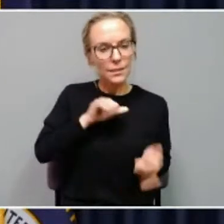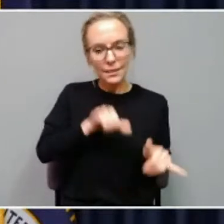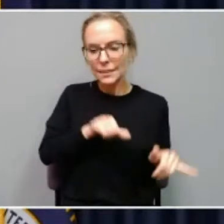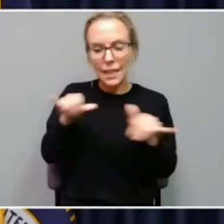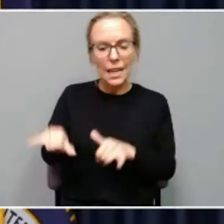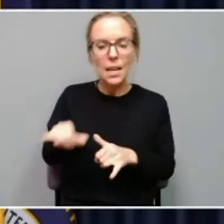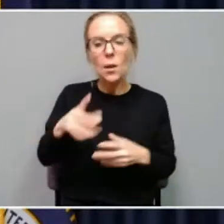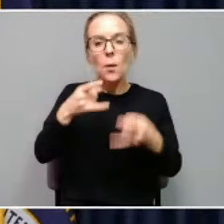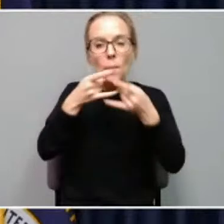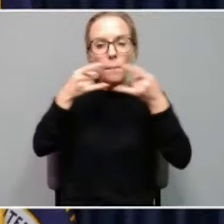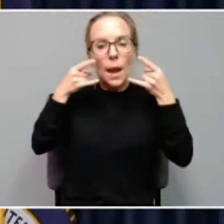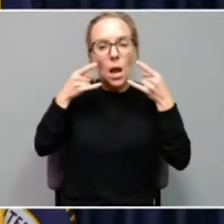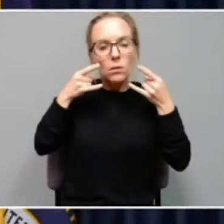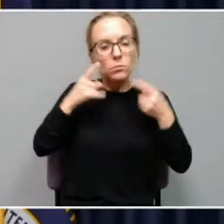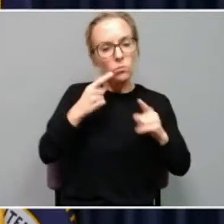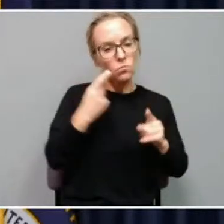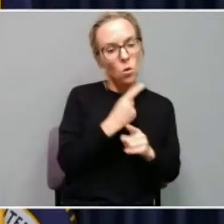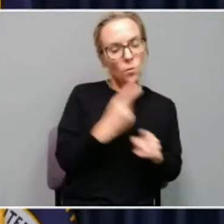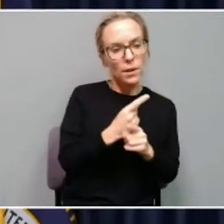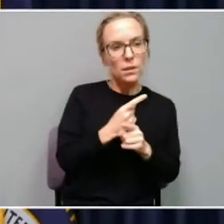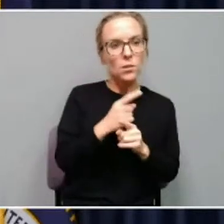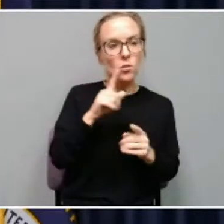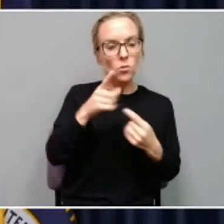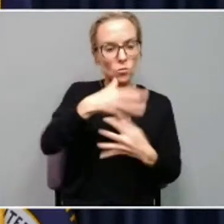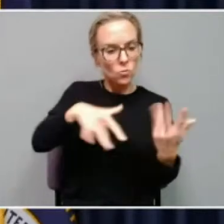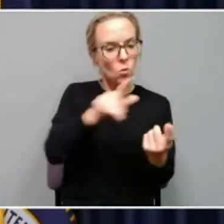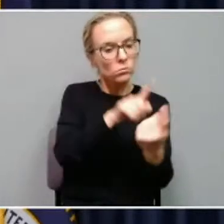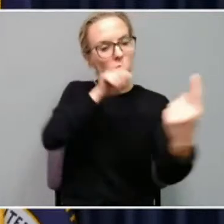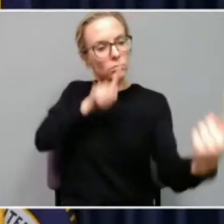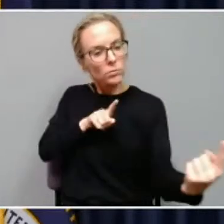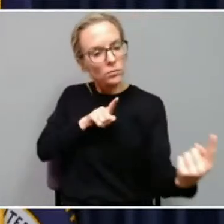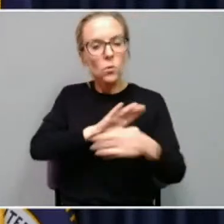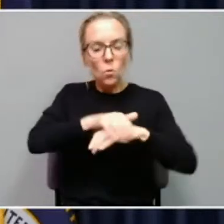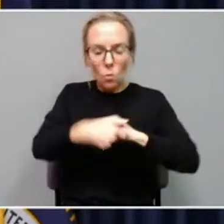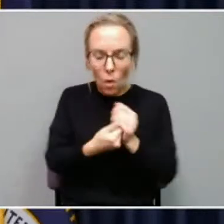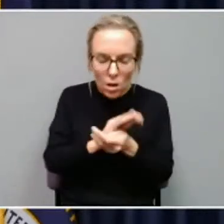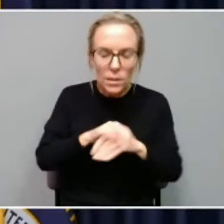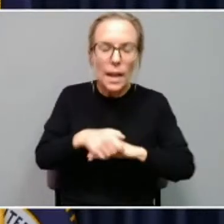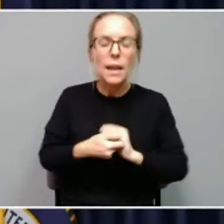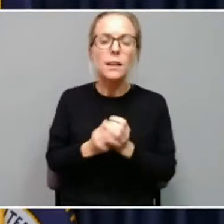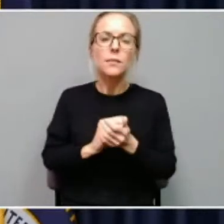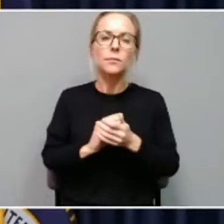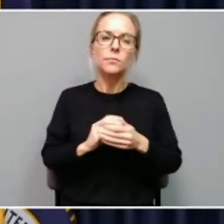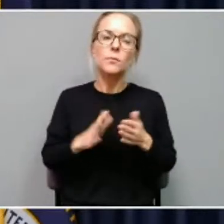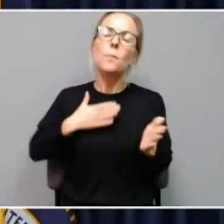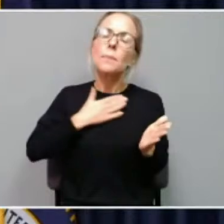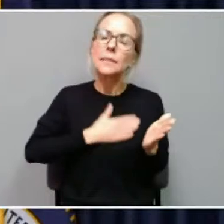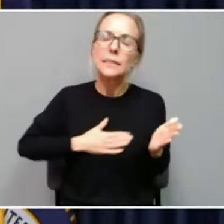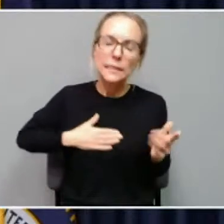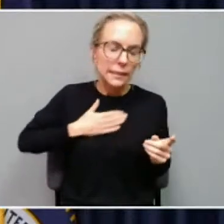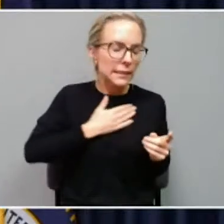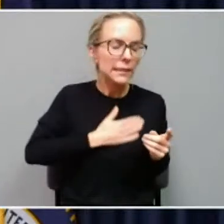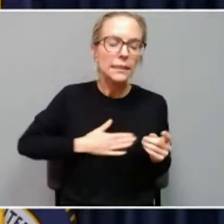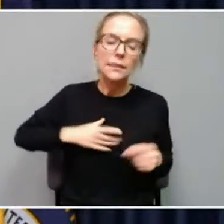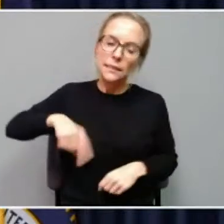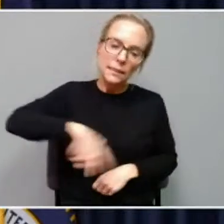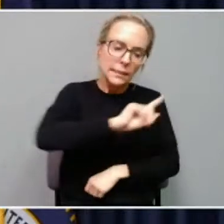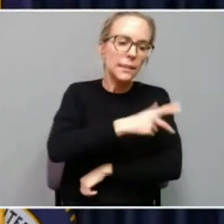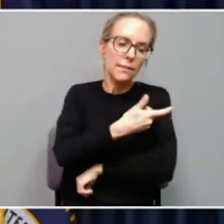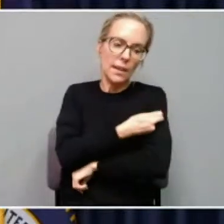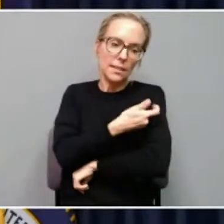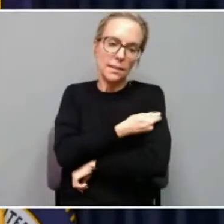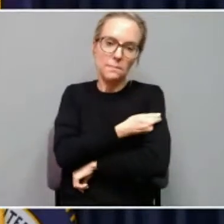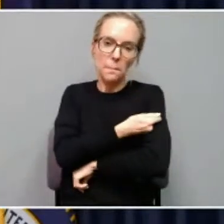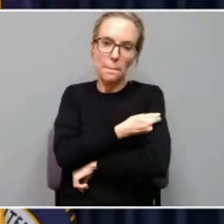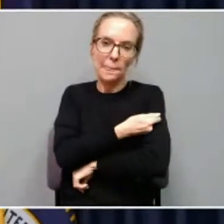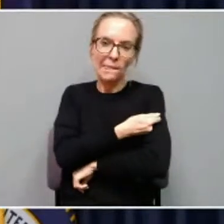when appropriate. Watch your social distancing. Wash your hands. Please get vaccinated. Thank